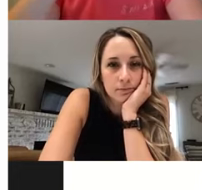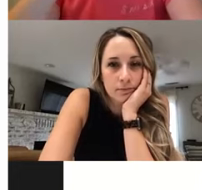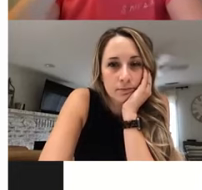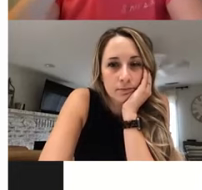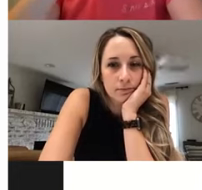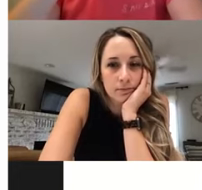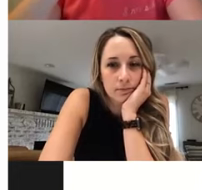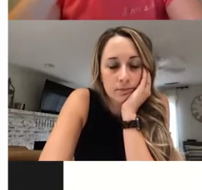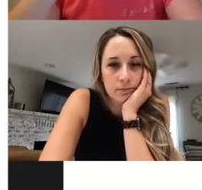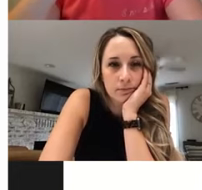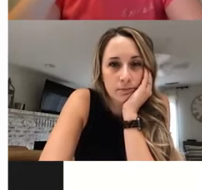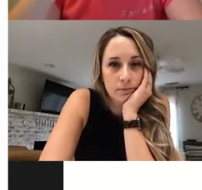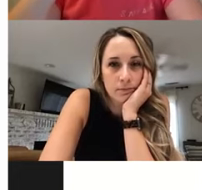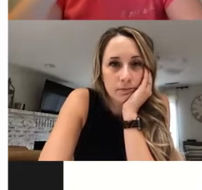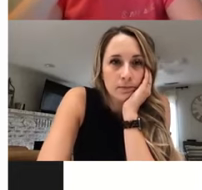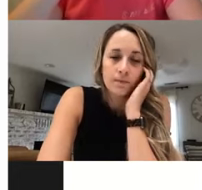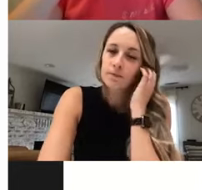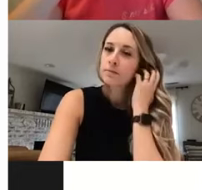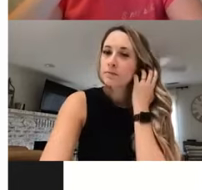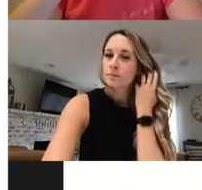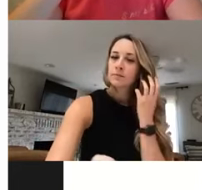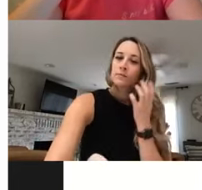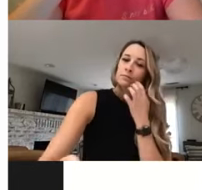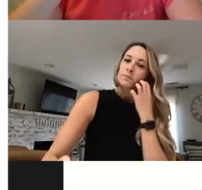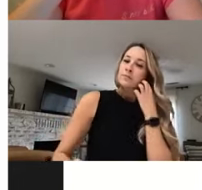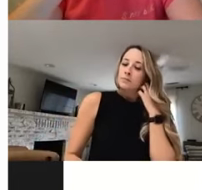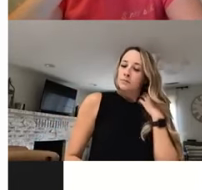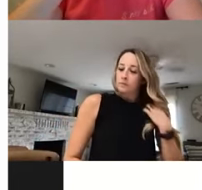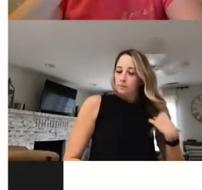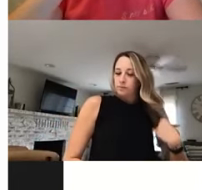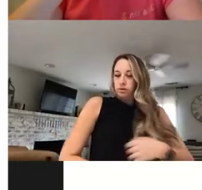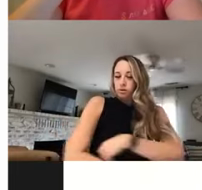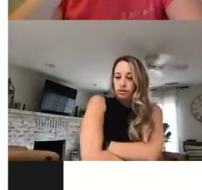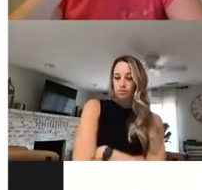All right, excellent. Any other questions on this process?